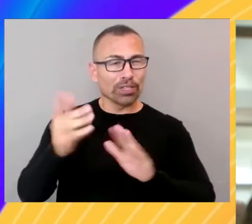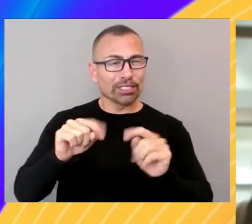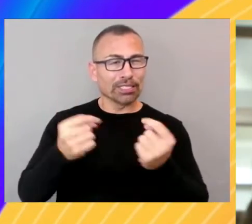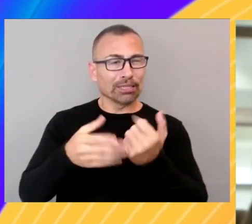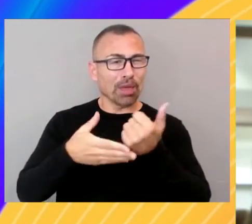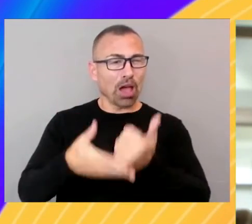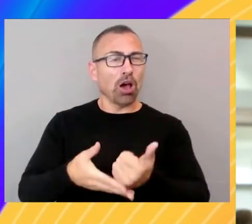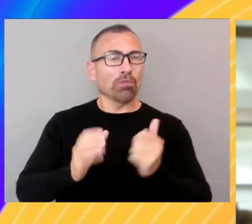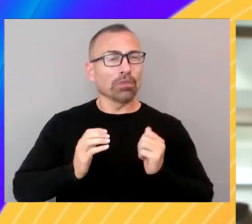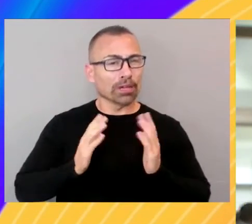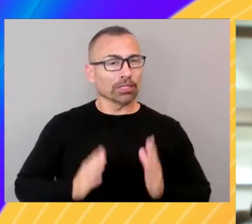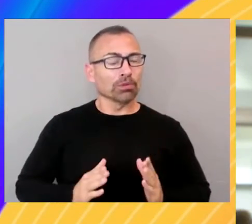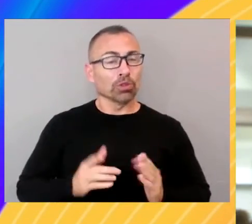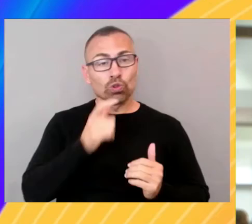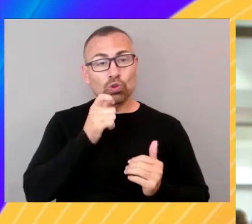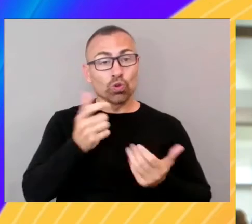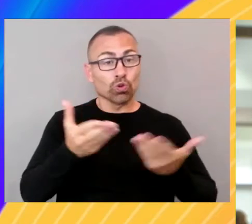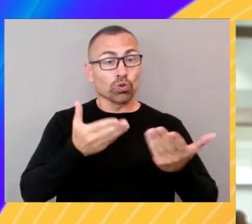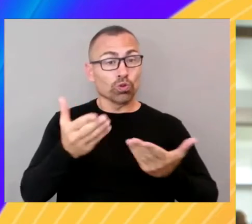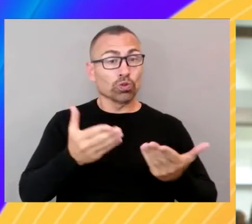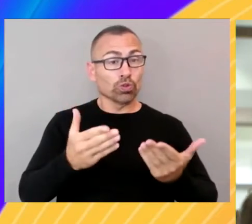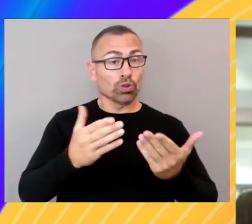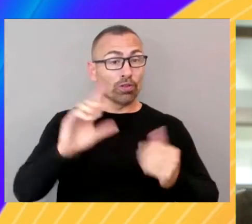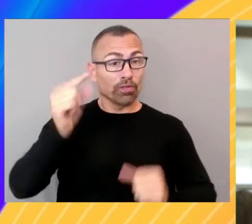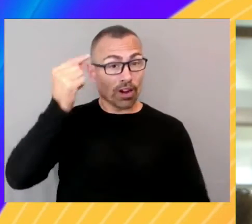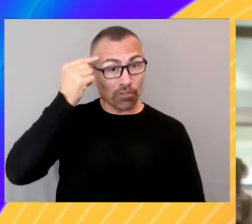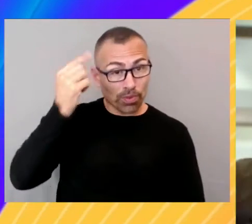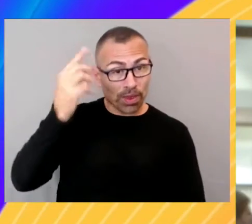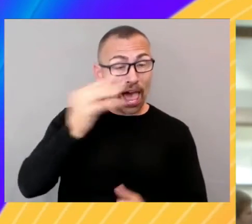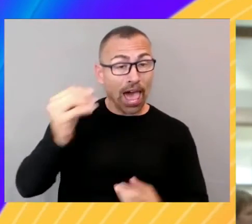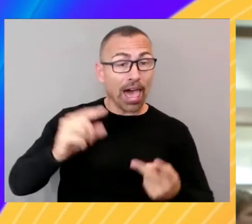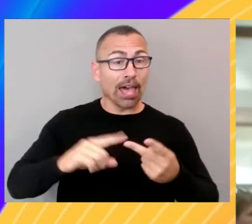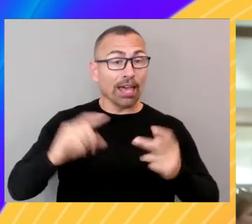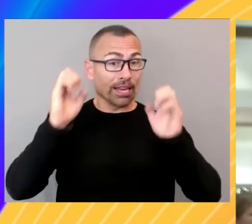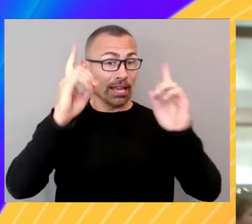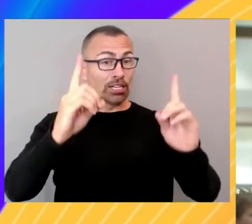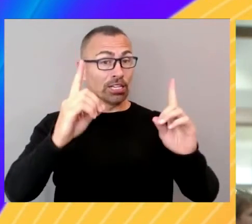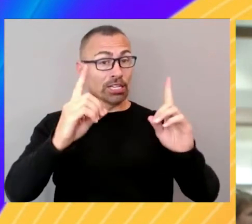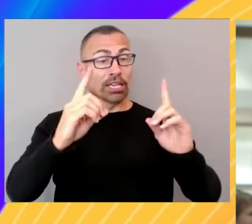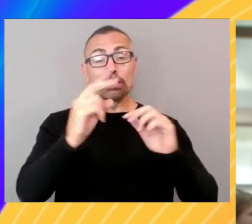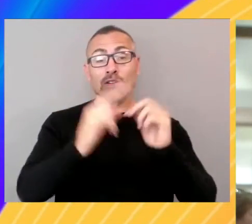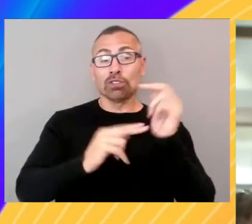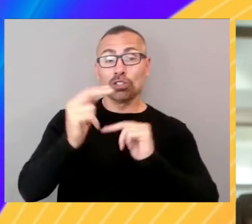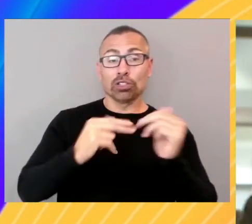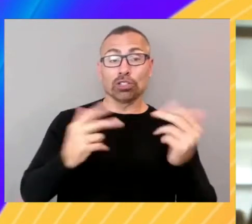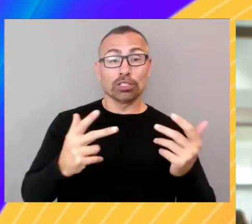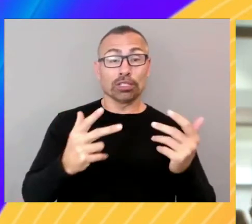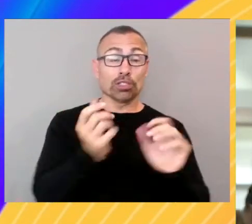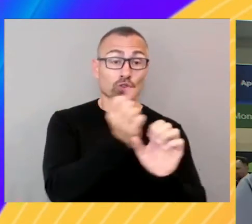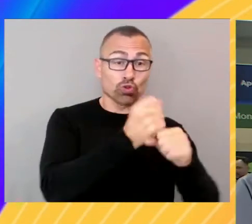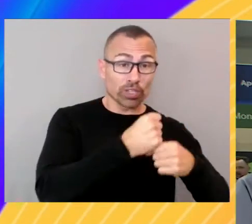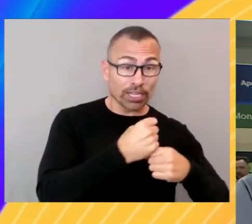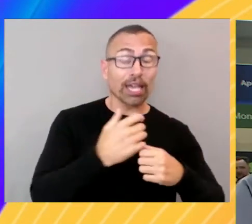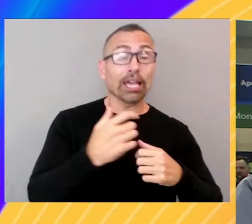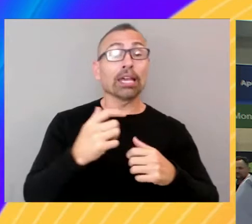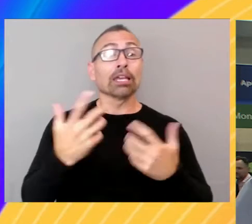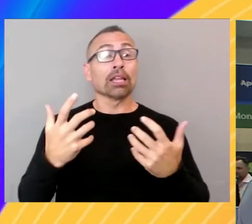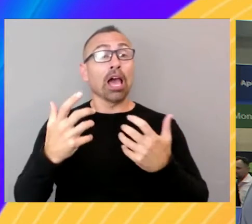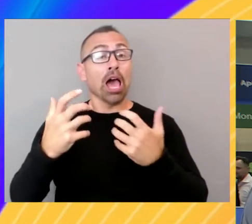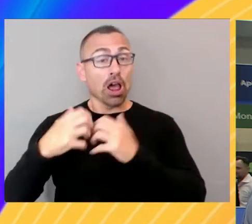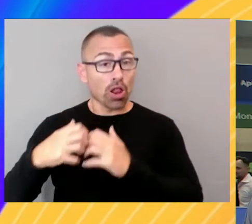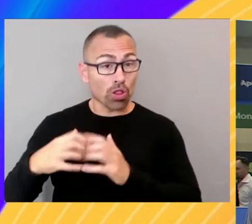serve the government and educational facilities both create and launch new workloads with AWS. And so I imagine